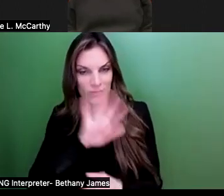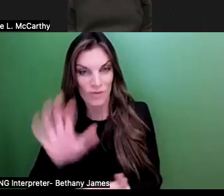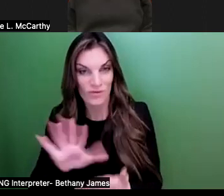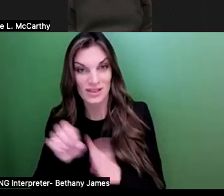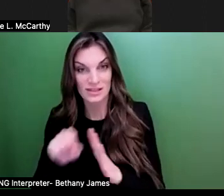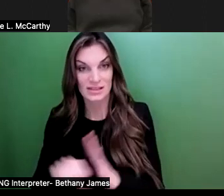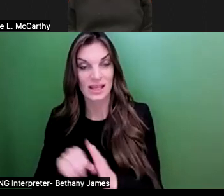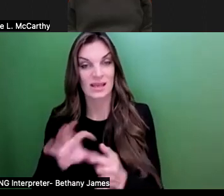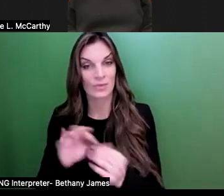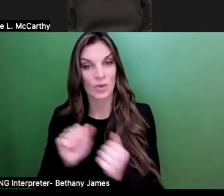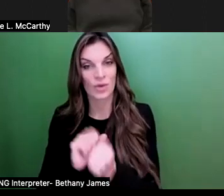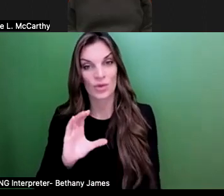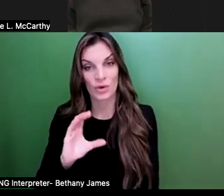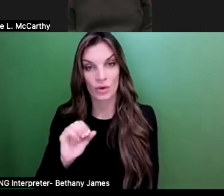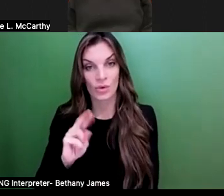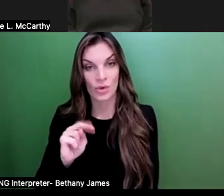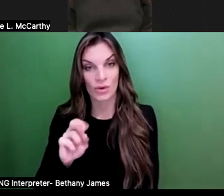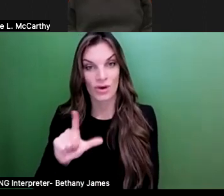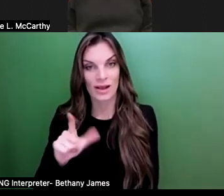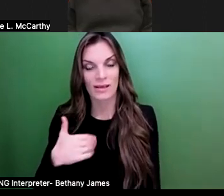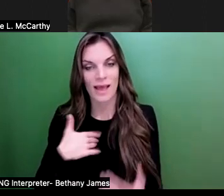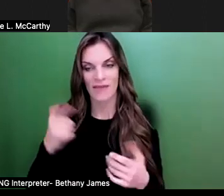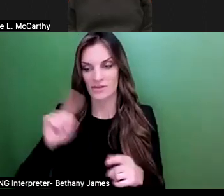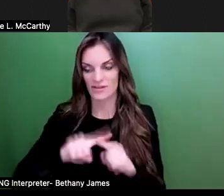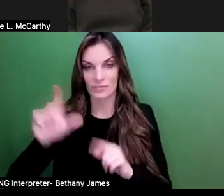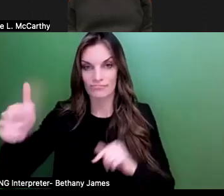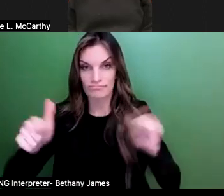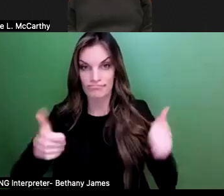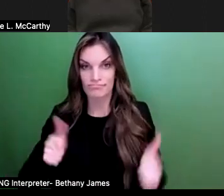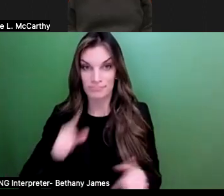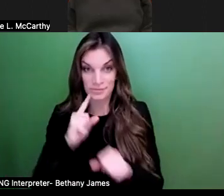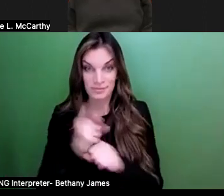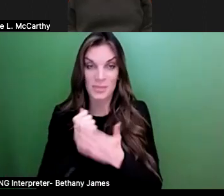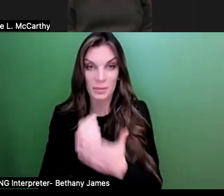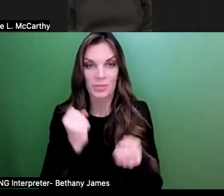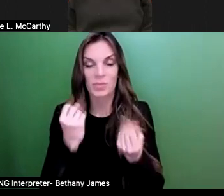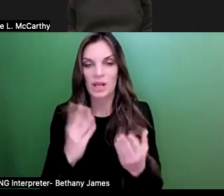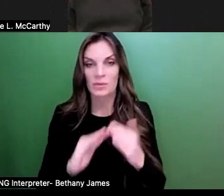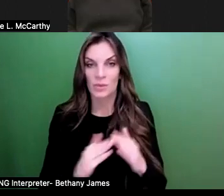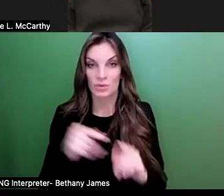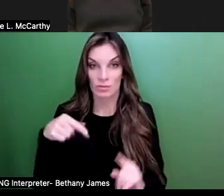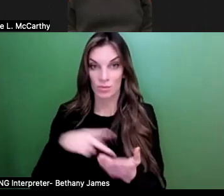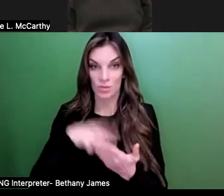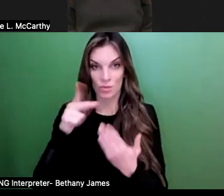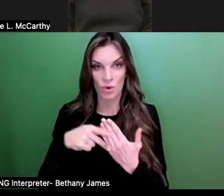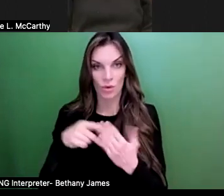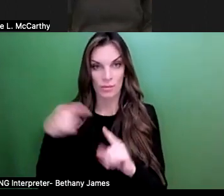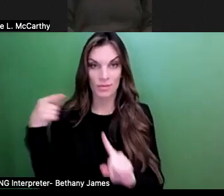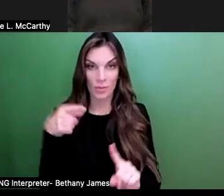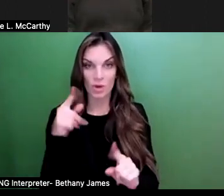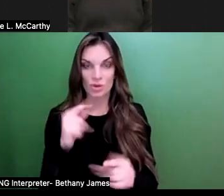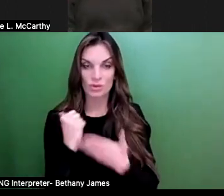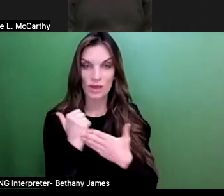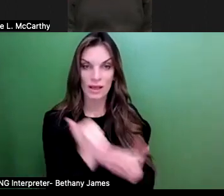Cornell extensions, and they're helping a lot of communities. And this program was geared towards helping communities